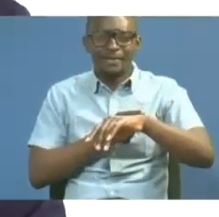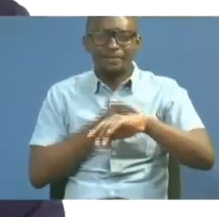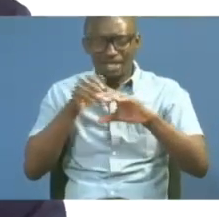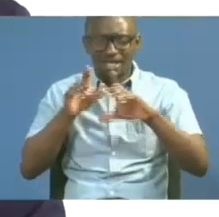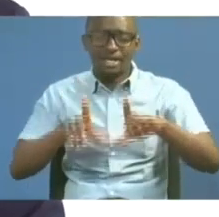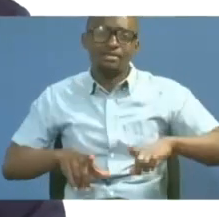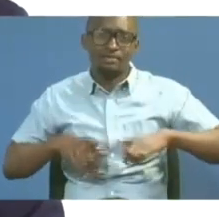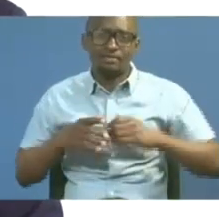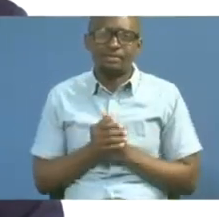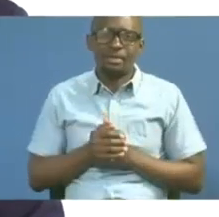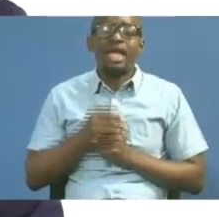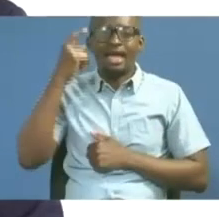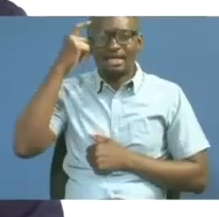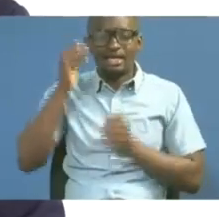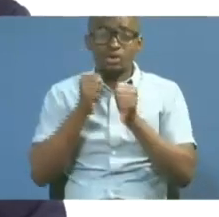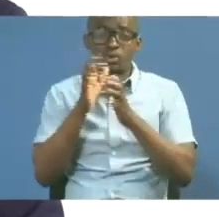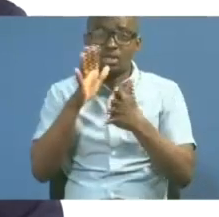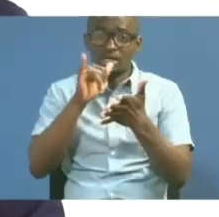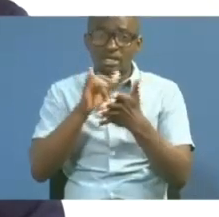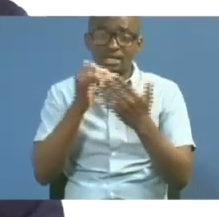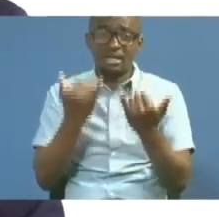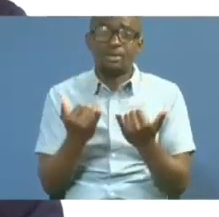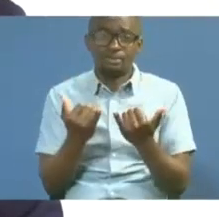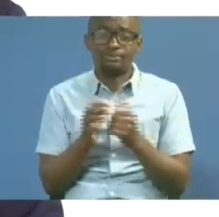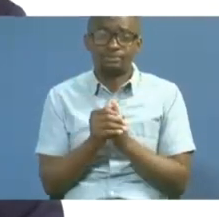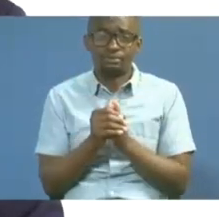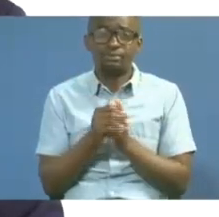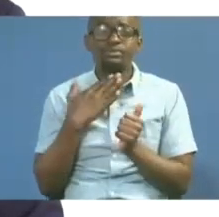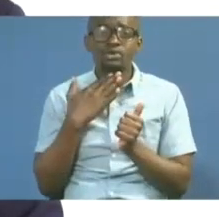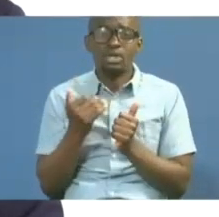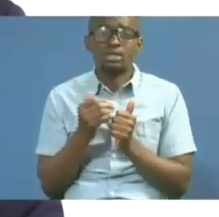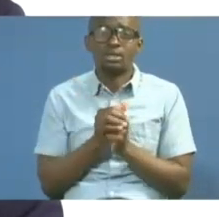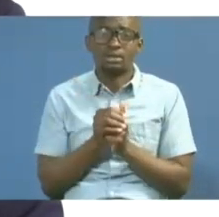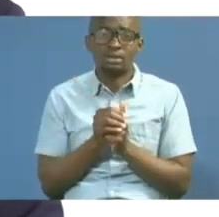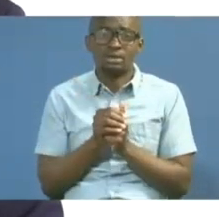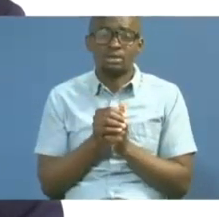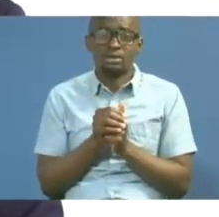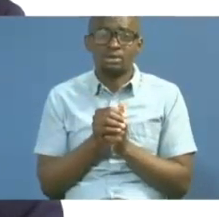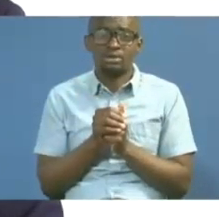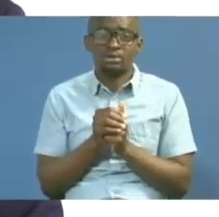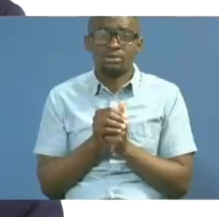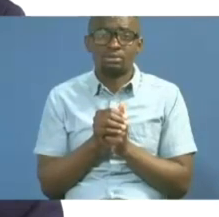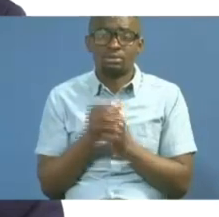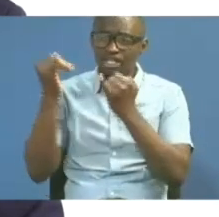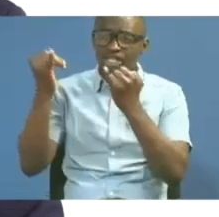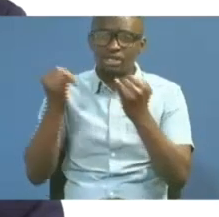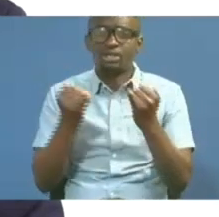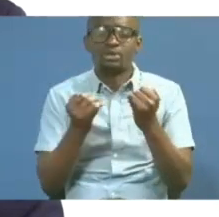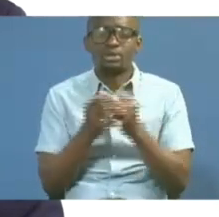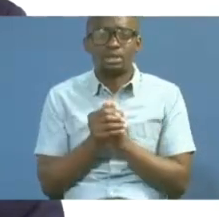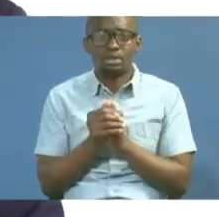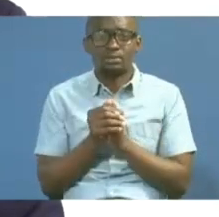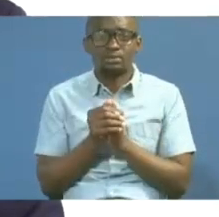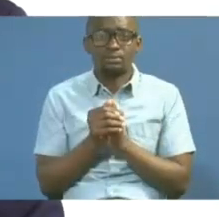point of time in your life. So I think with that that said, I would like to mention or